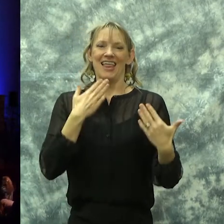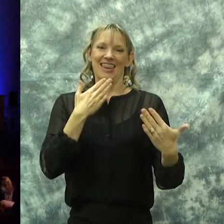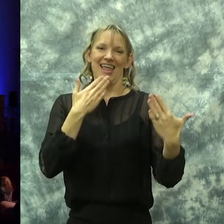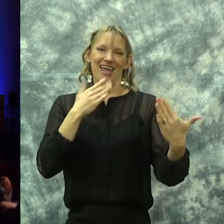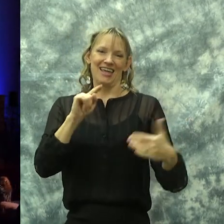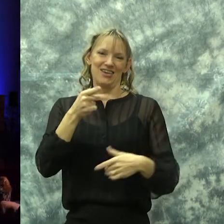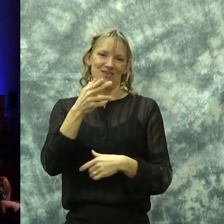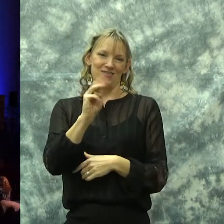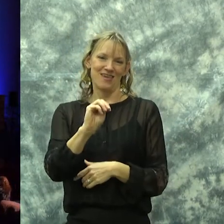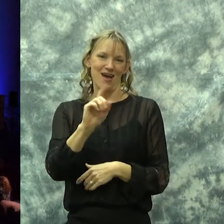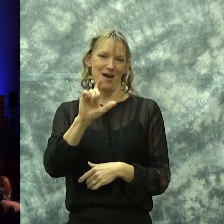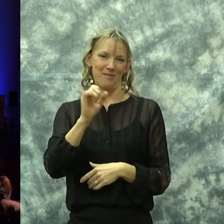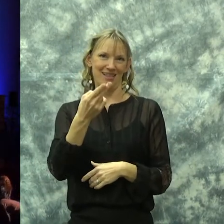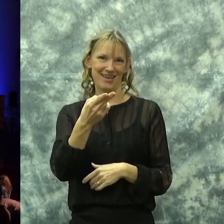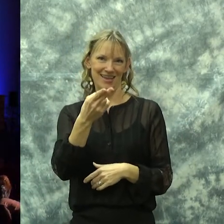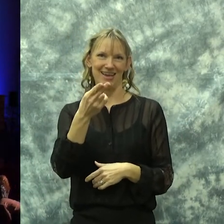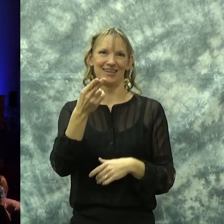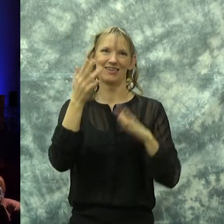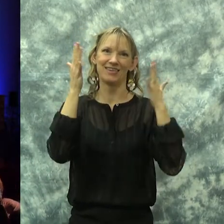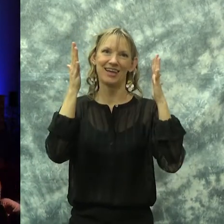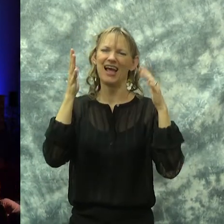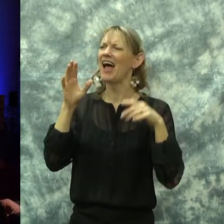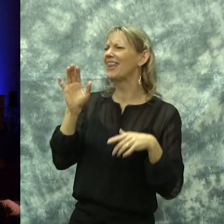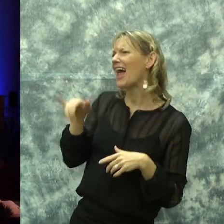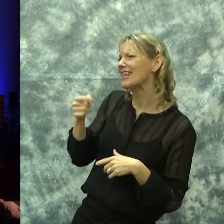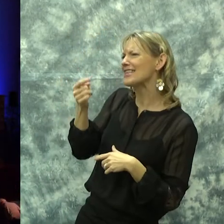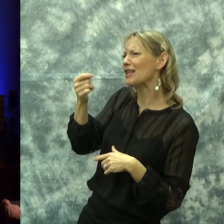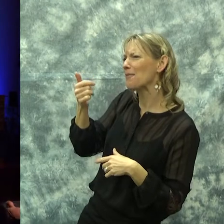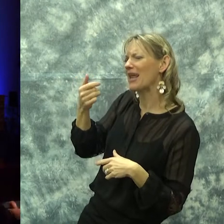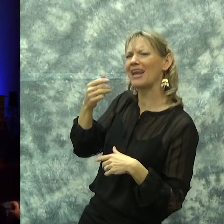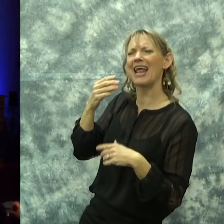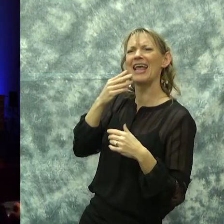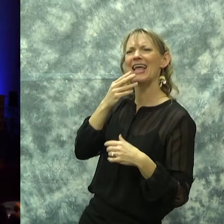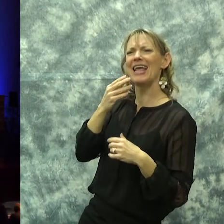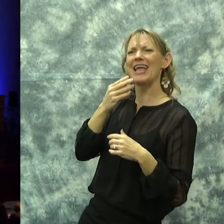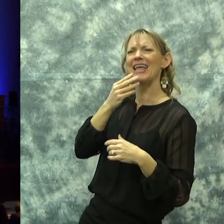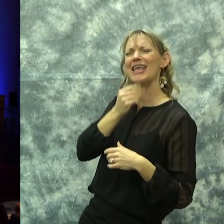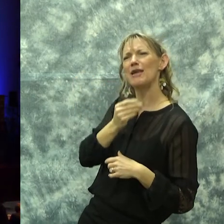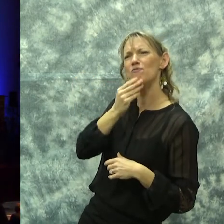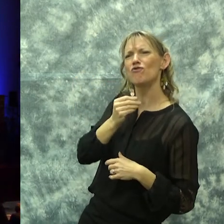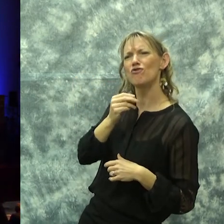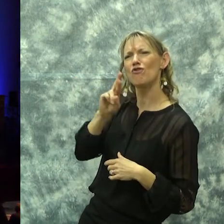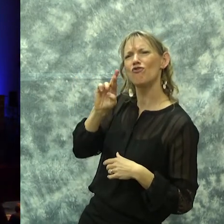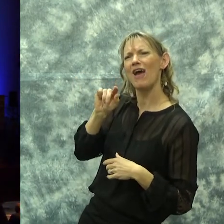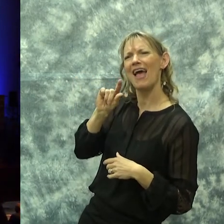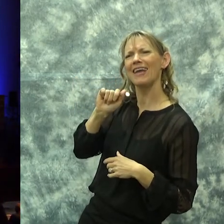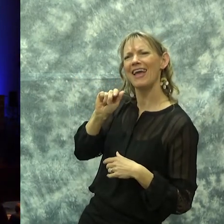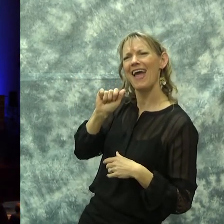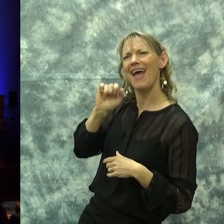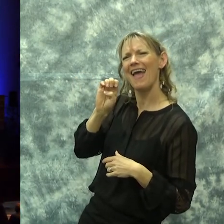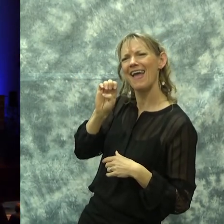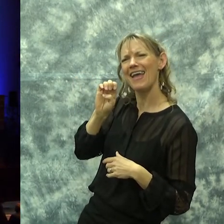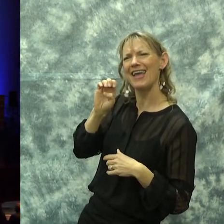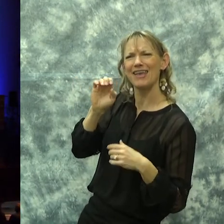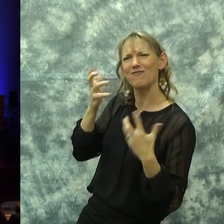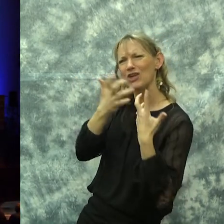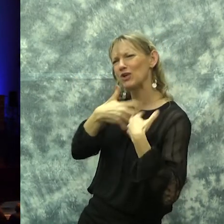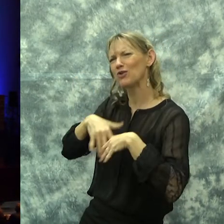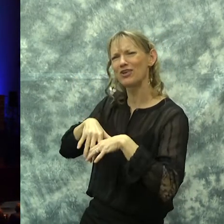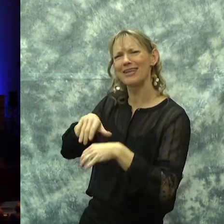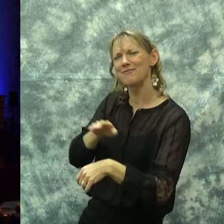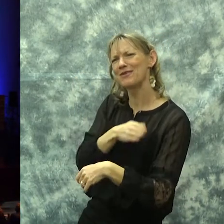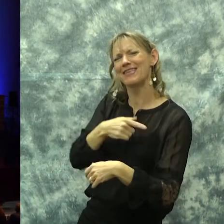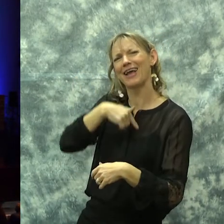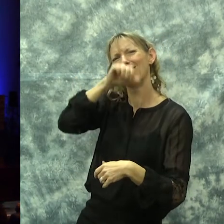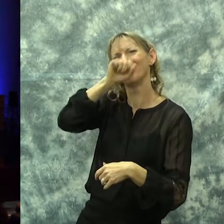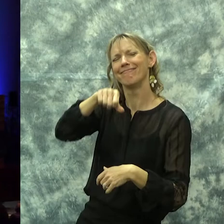Thank you, Tom Litch. That's sort of like a Hebrew reggae fusion I love the fusion. It's great. Yeah,